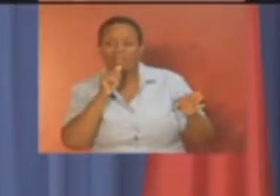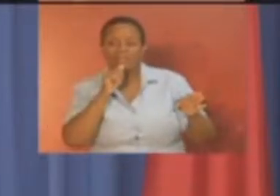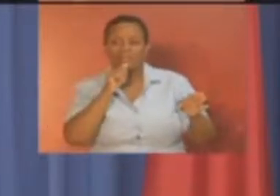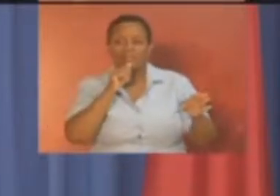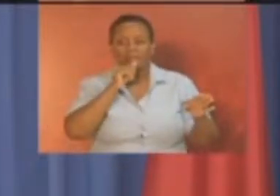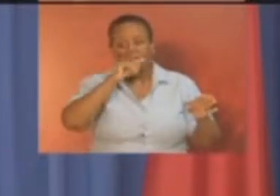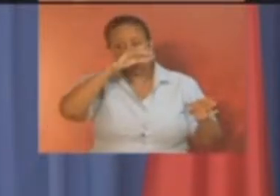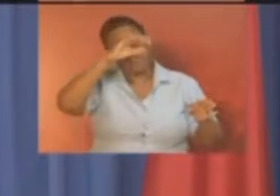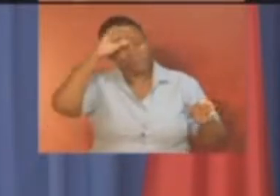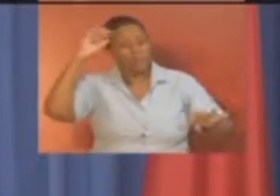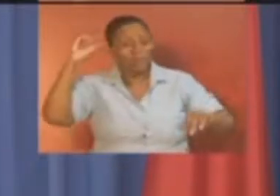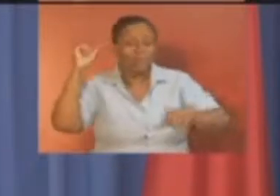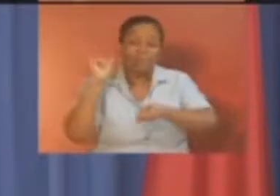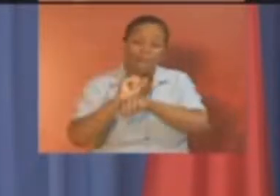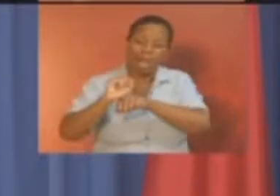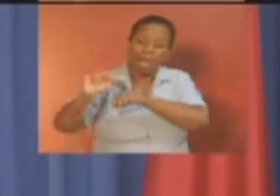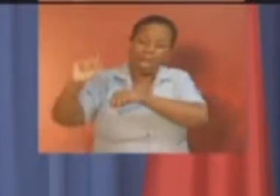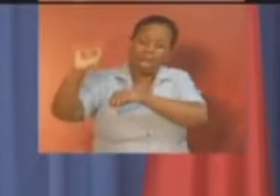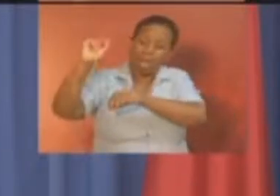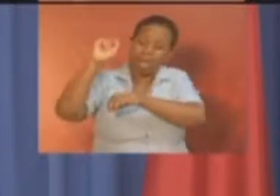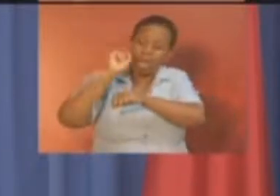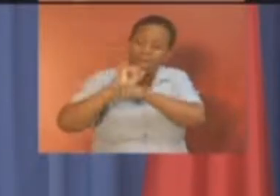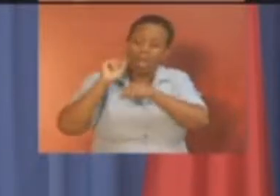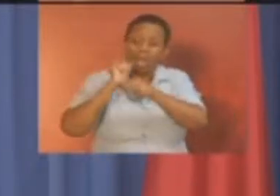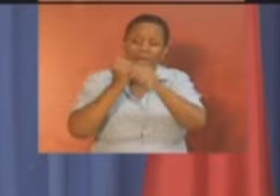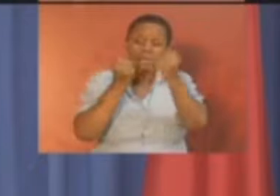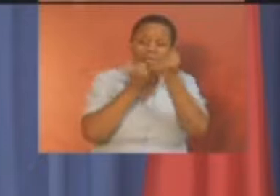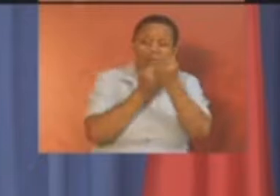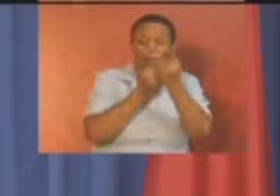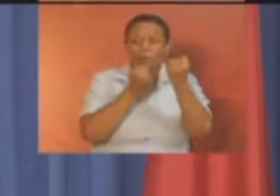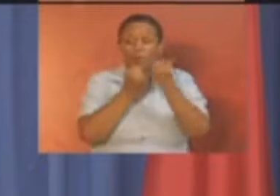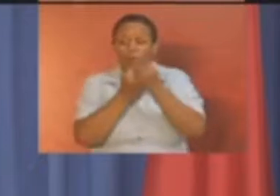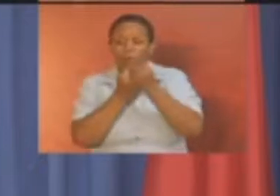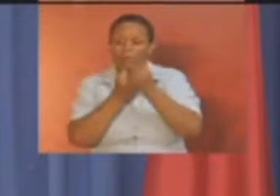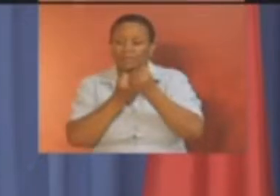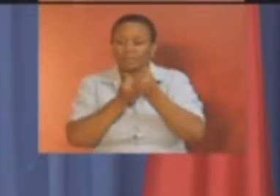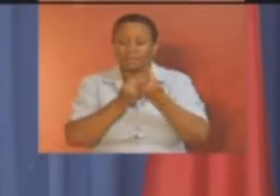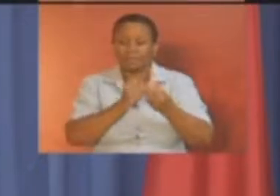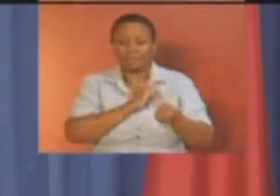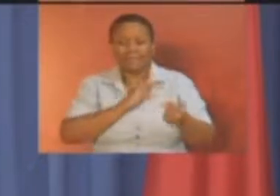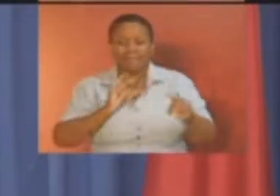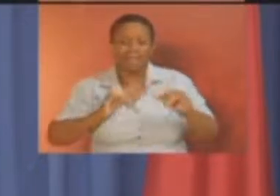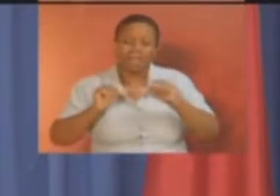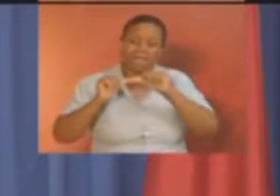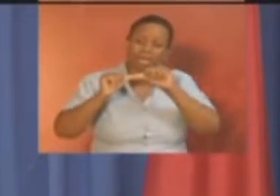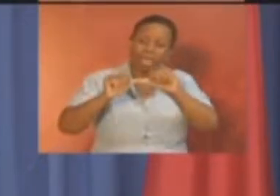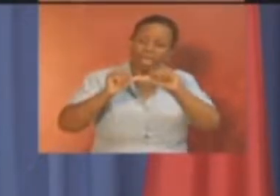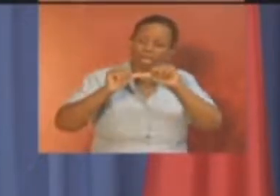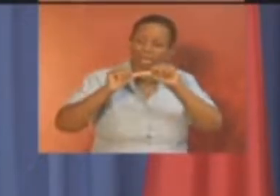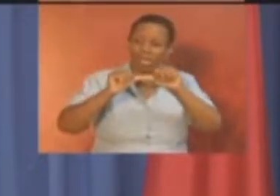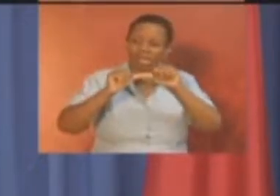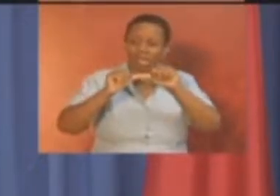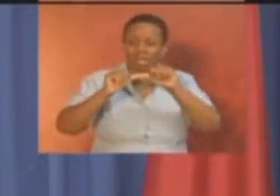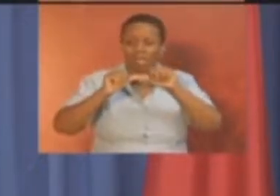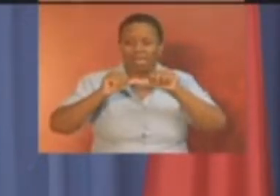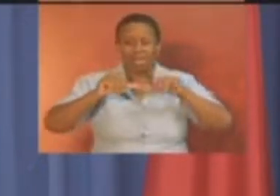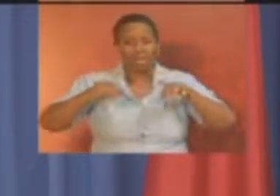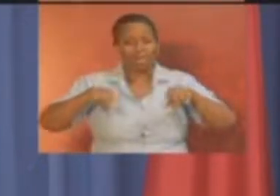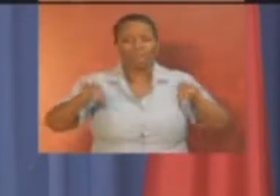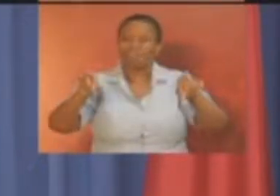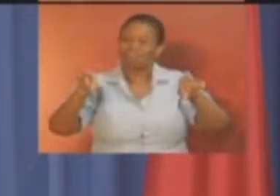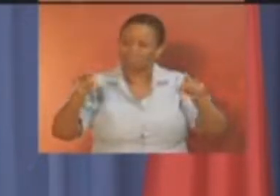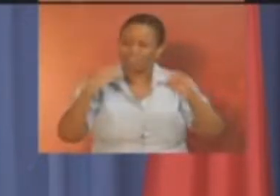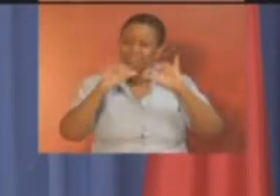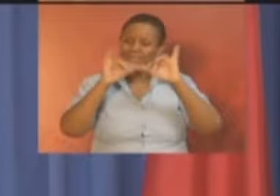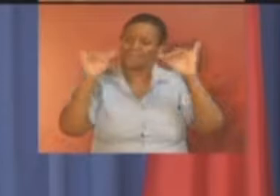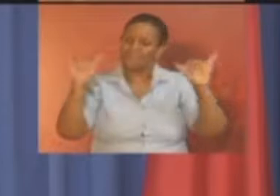selflessly to support and ensure the continued operations and resilience of the parallel healthcare system. That is a system